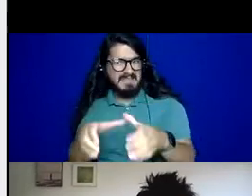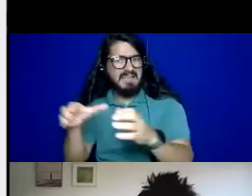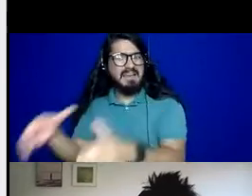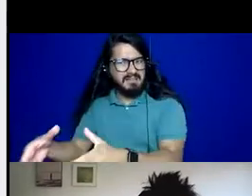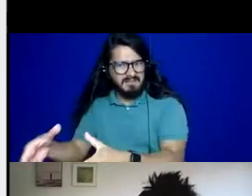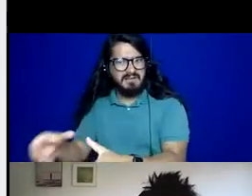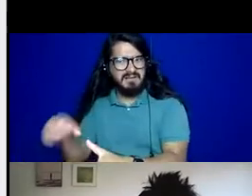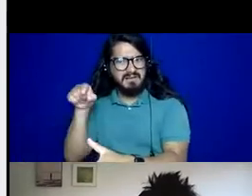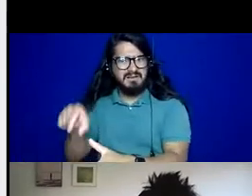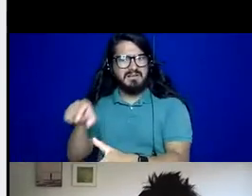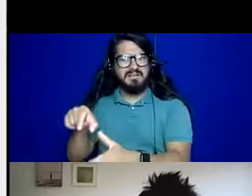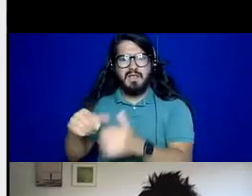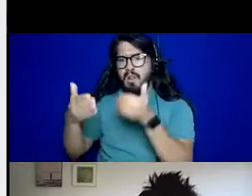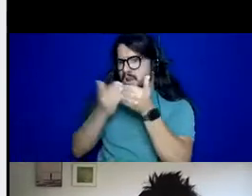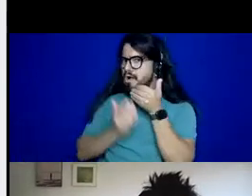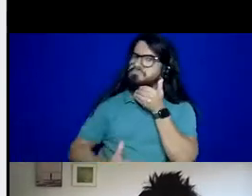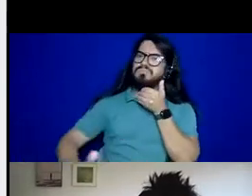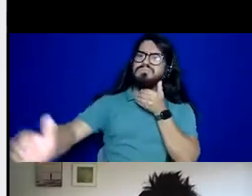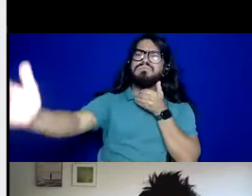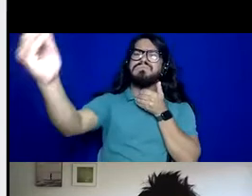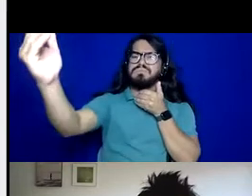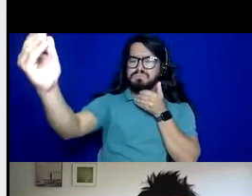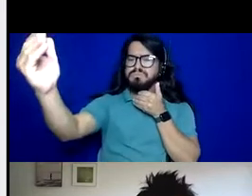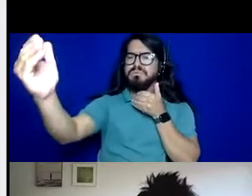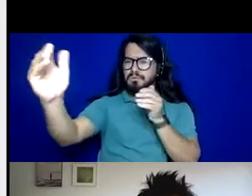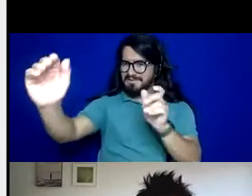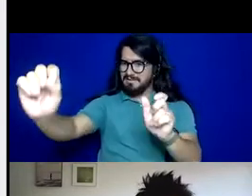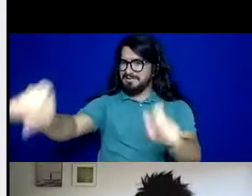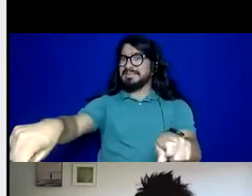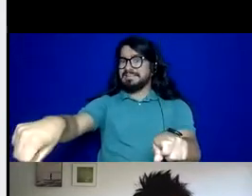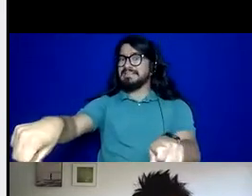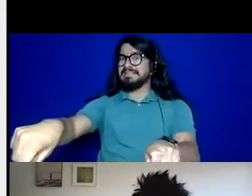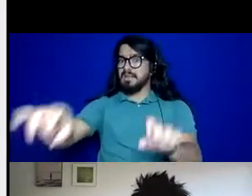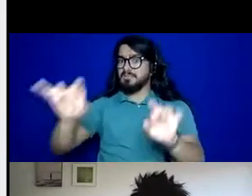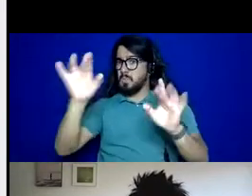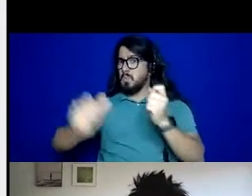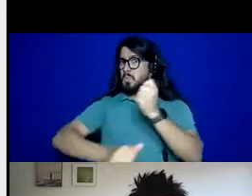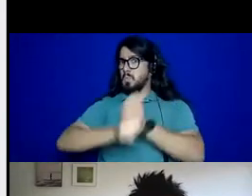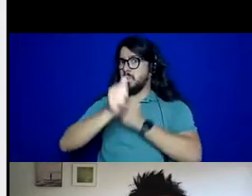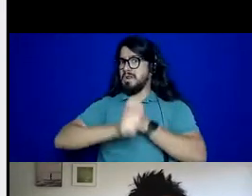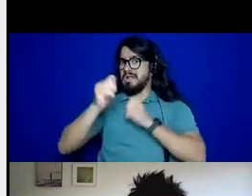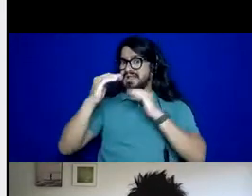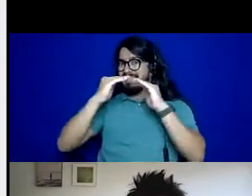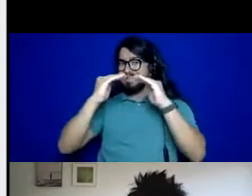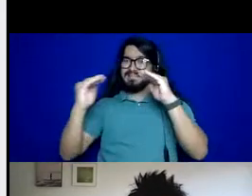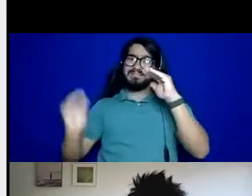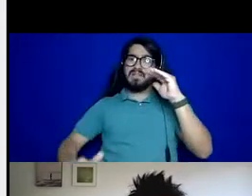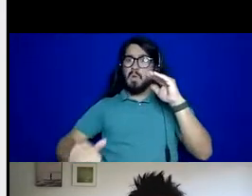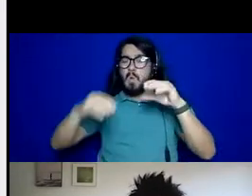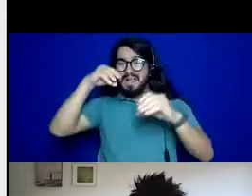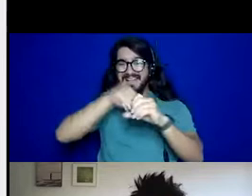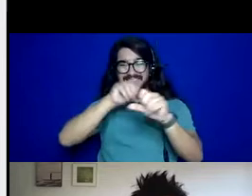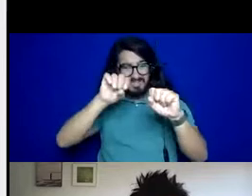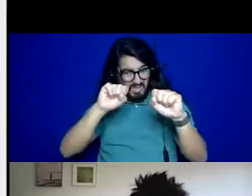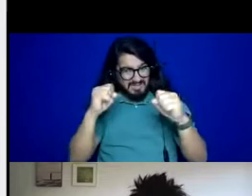just further can further aggravate like inequities in broader society, which also of